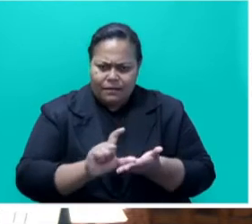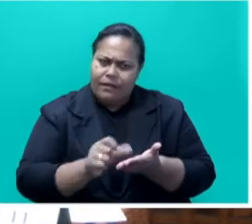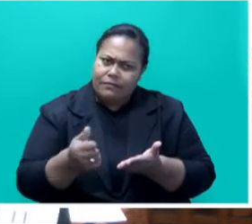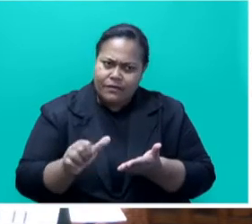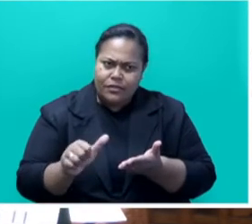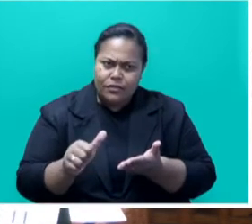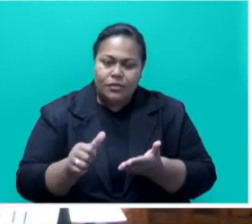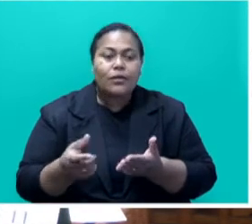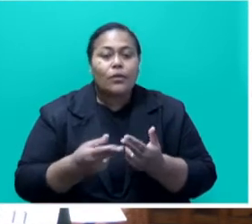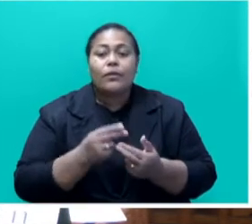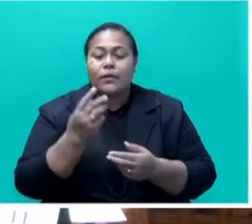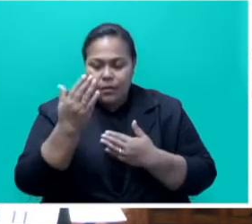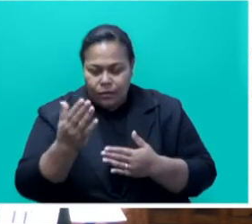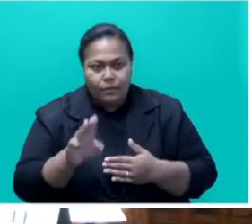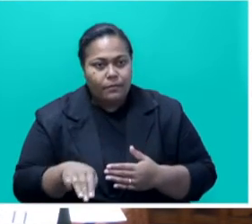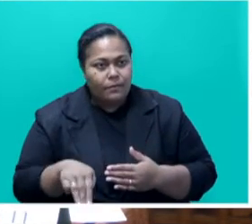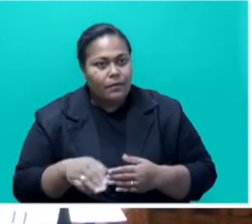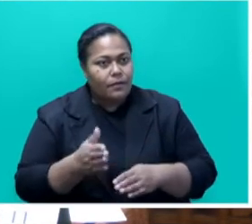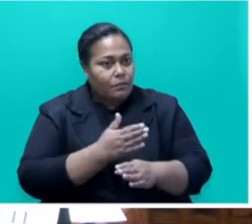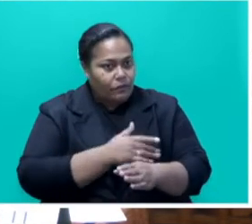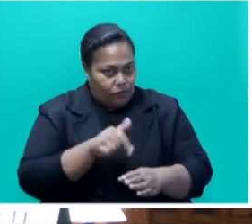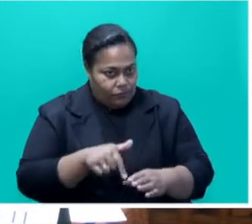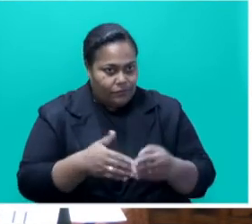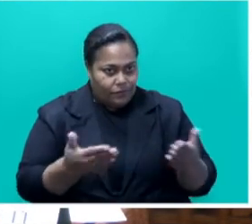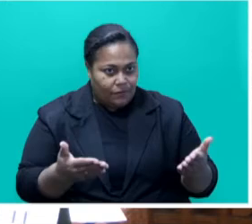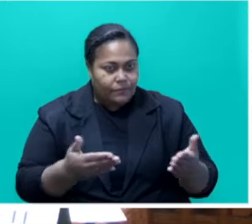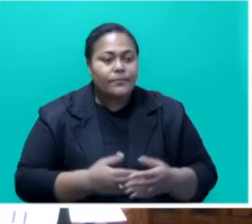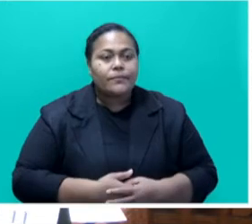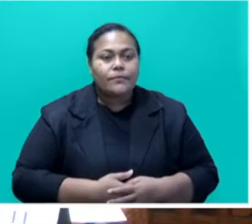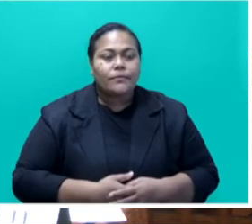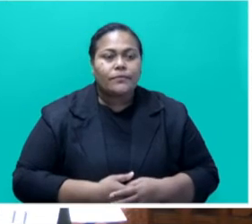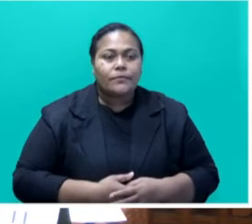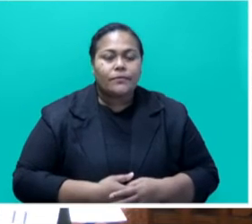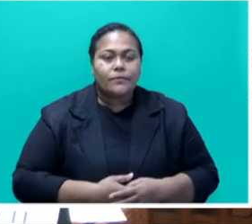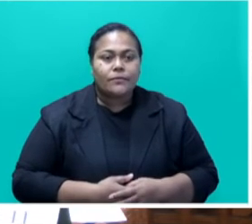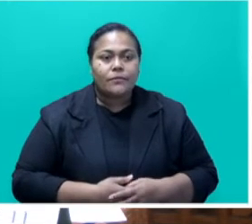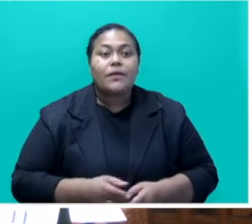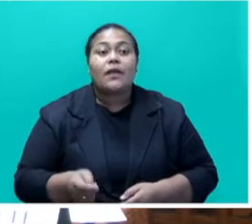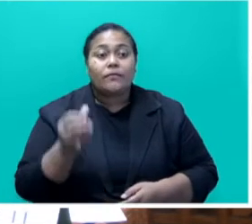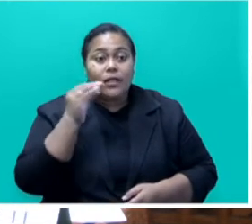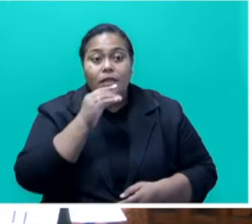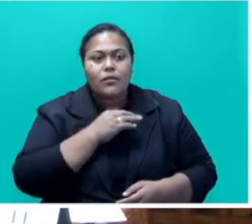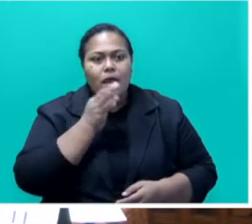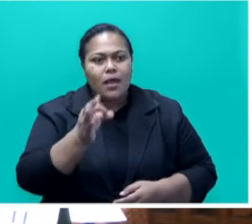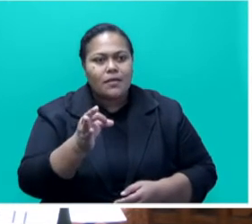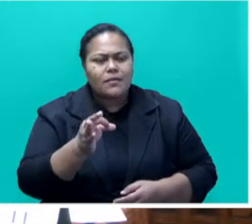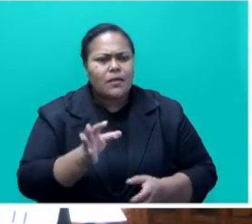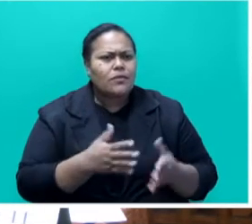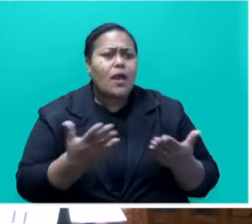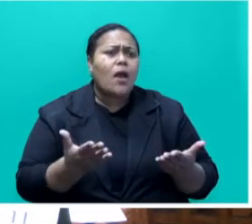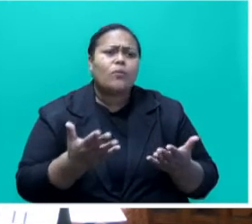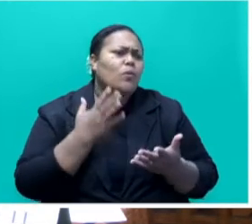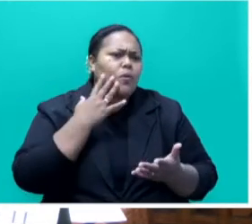prior to the session after lunch, Mr. Speaker, sir, as to how long